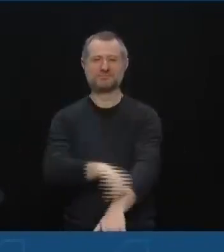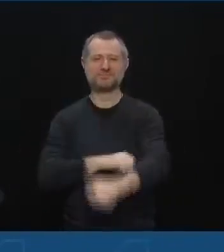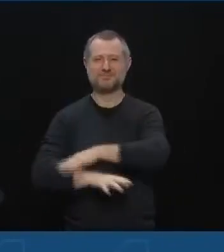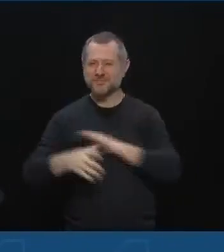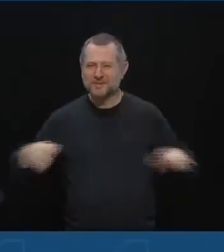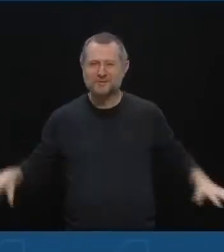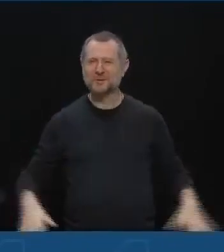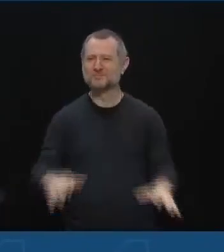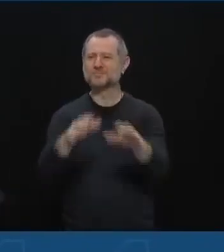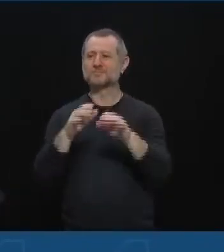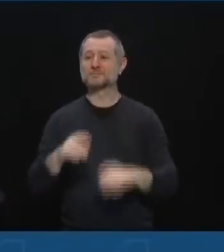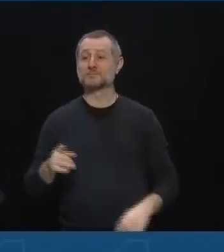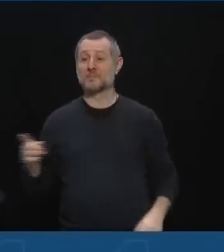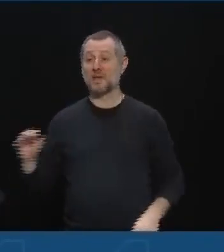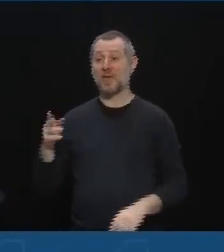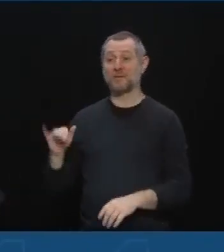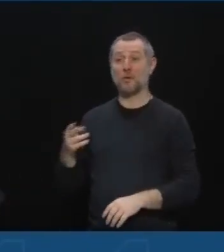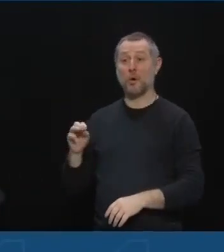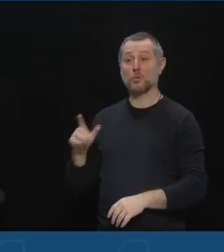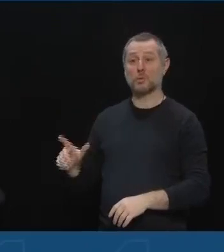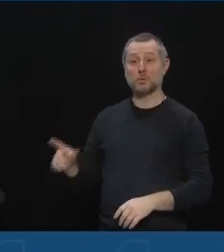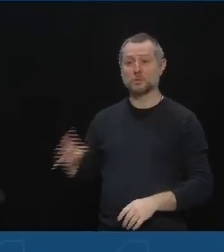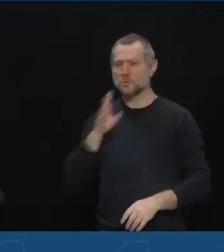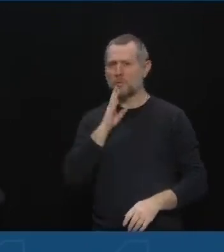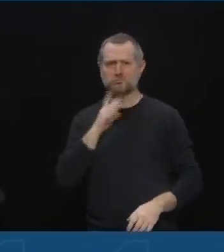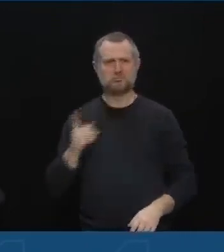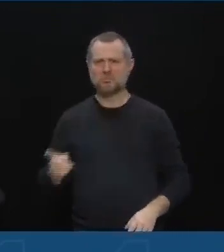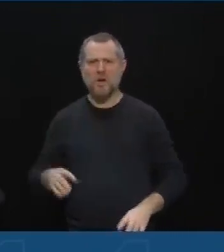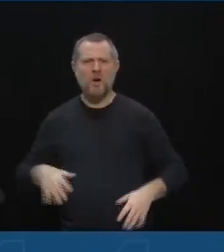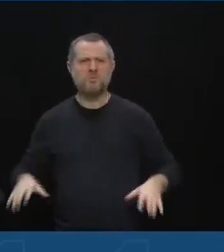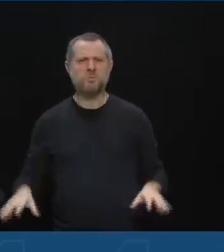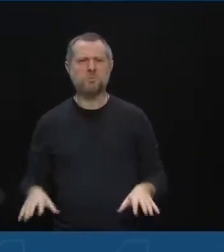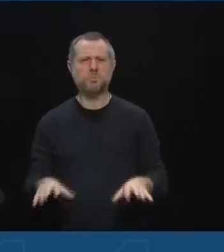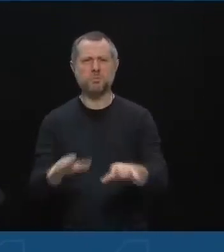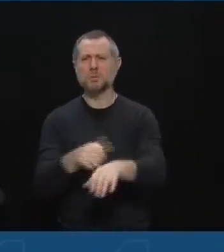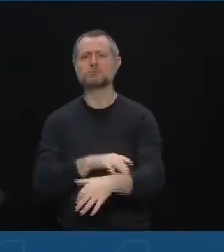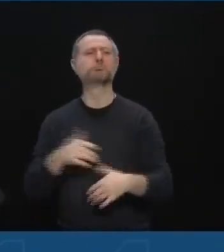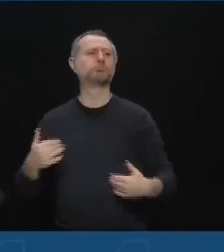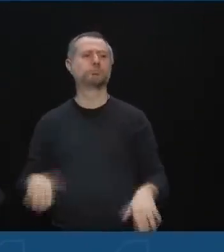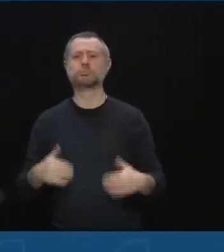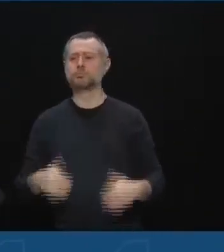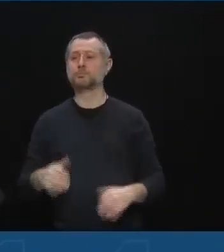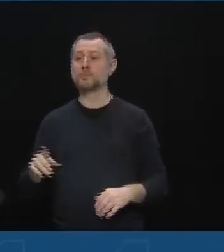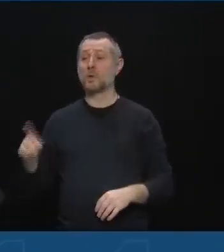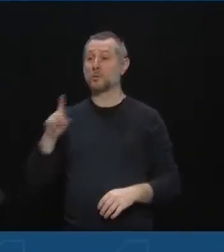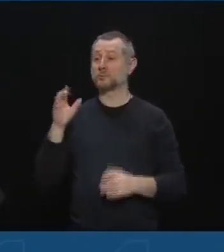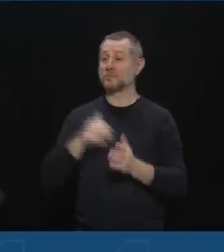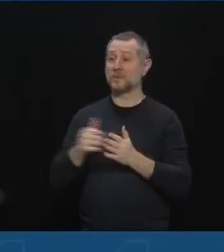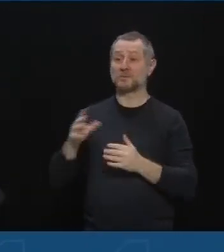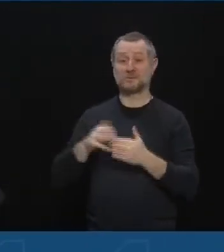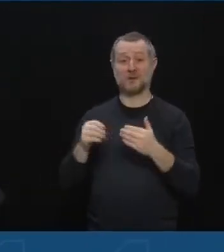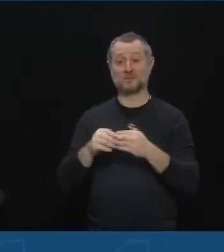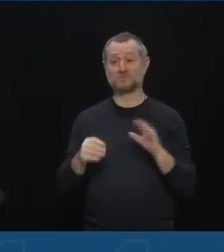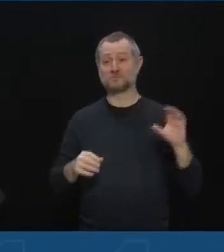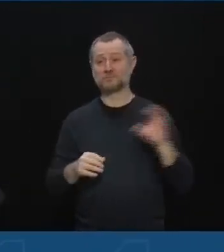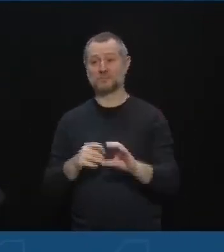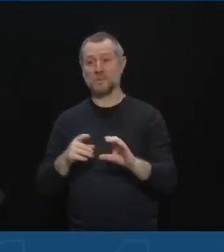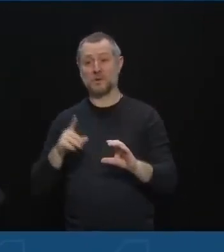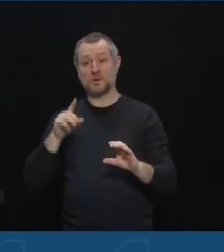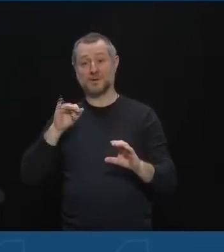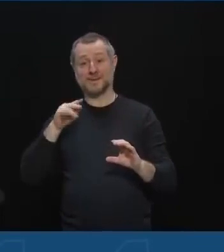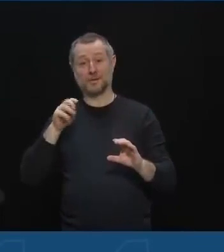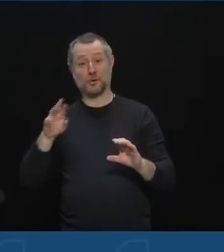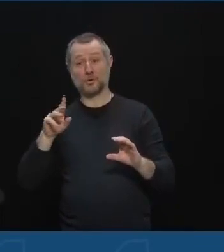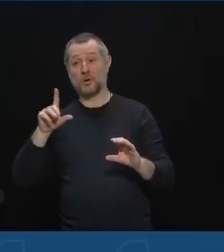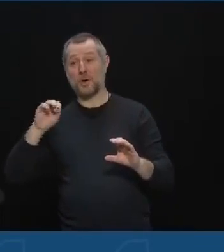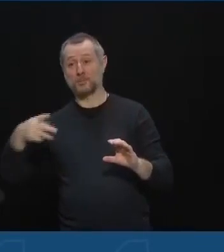doesn't talk about it, she is all about it. Because aside from the $100 million that we're getting for the interloop, already, I've only been in office